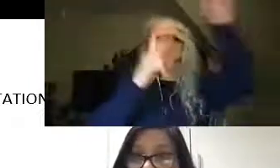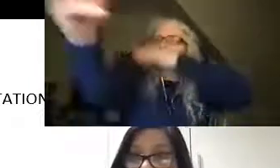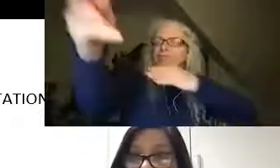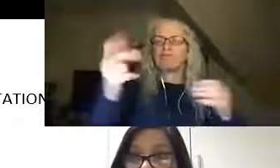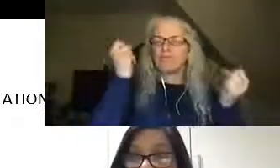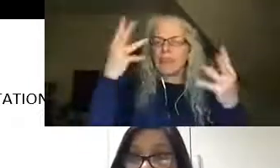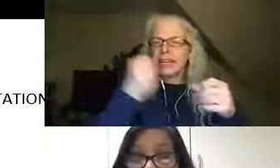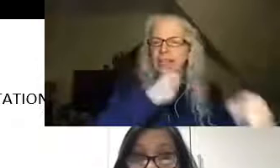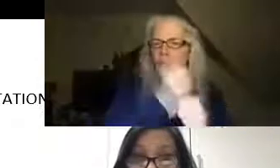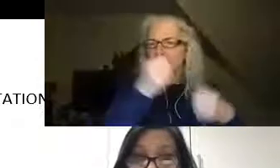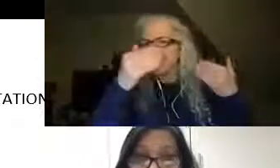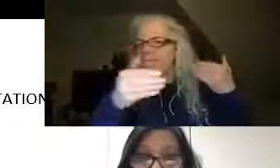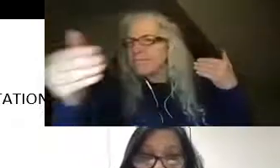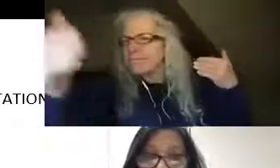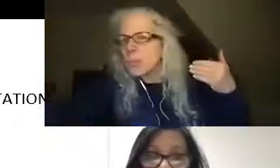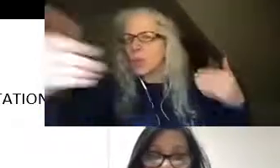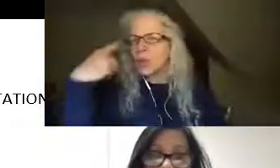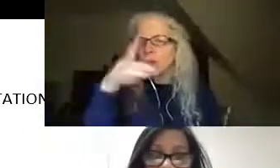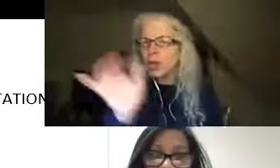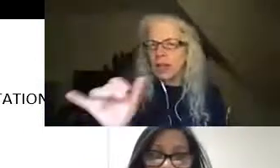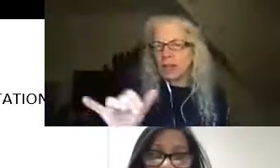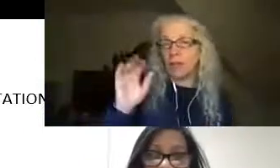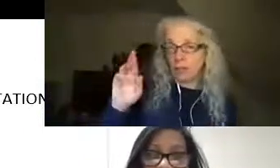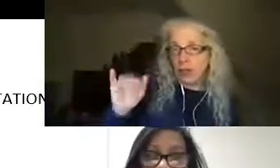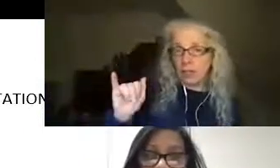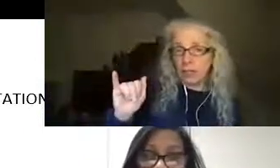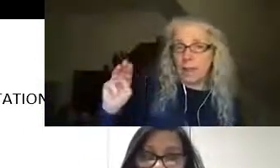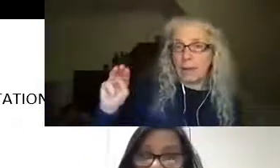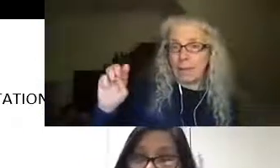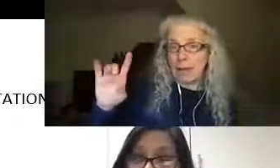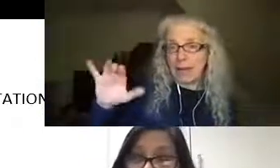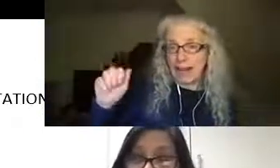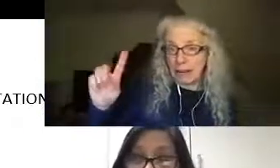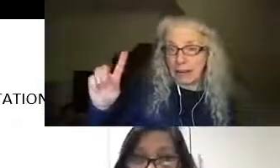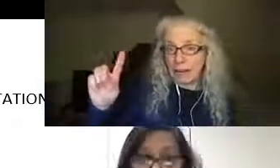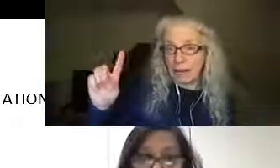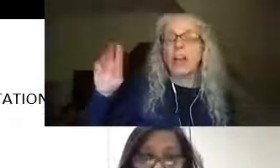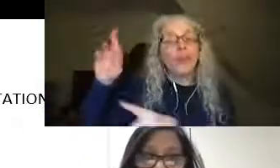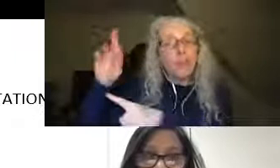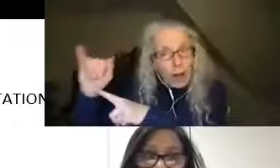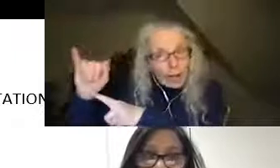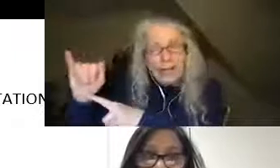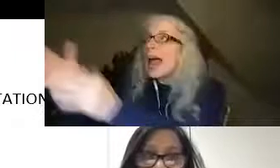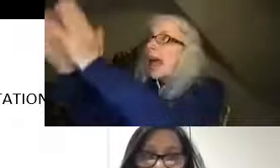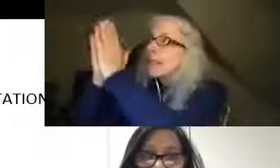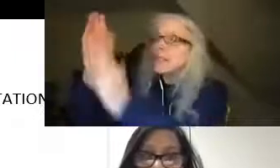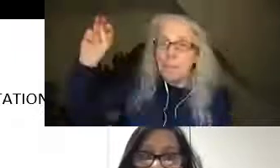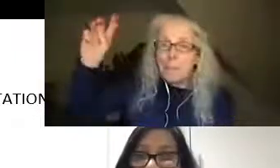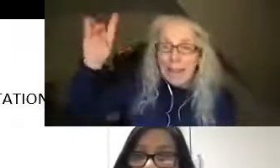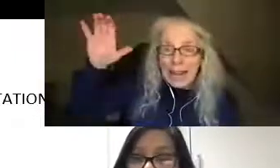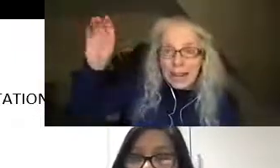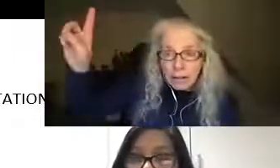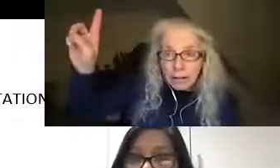of the Rhode Island Medicaid program. Rhode Island did receive approval from Medicaid through